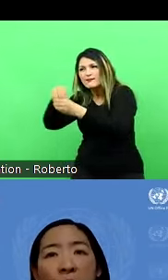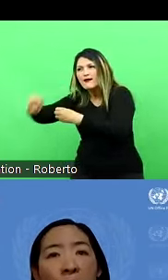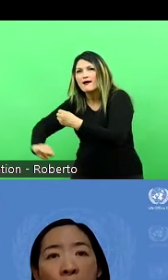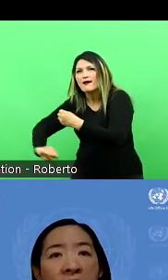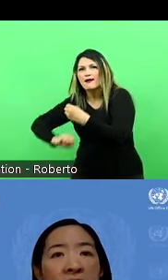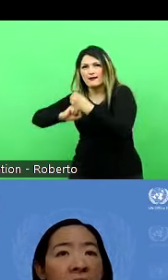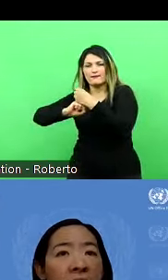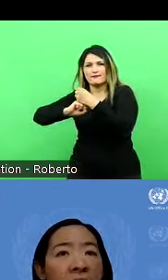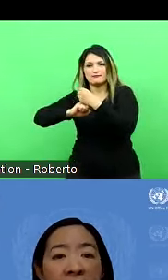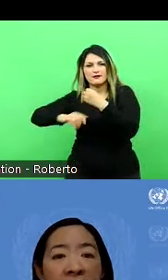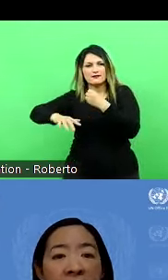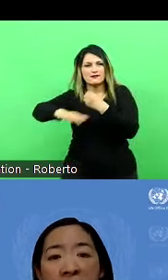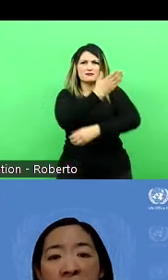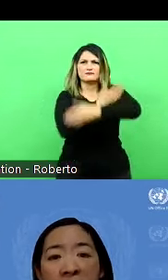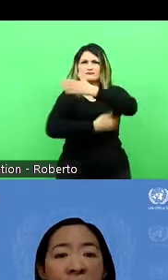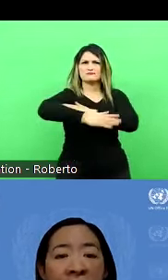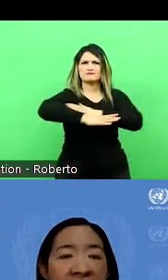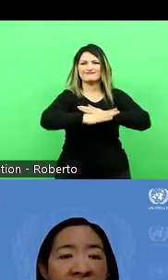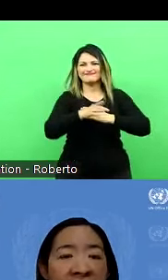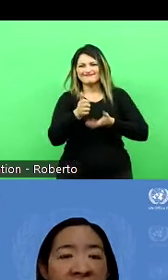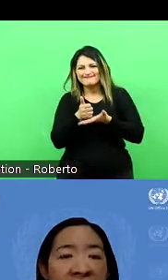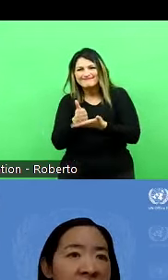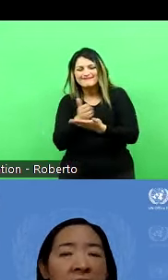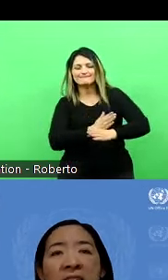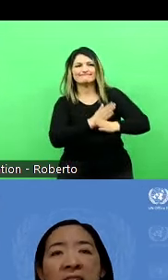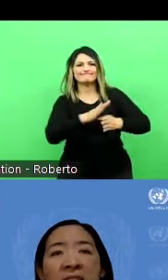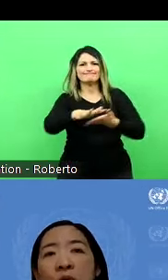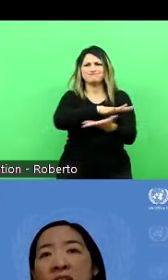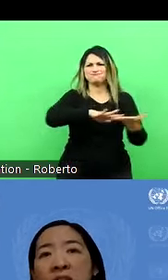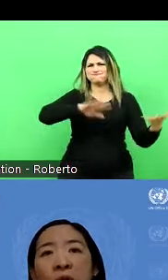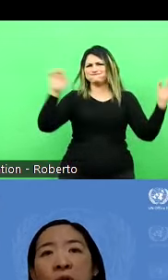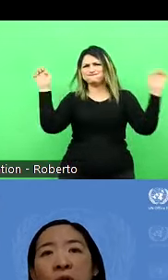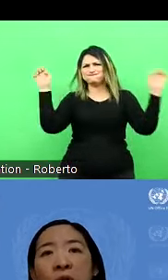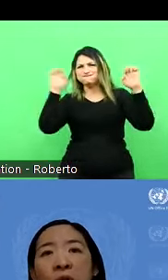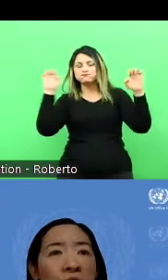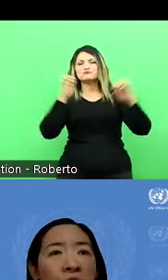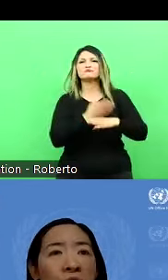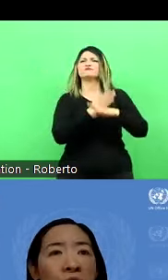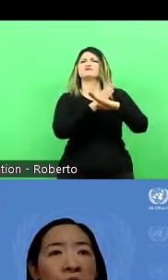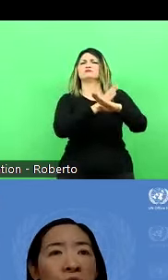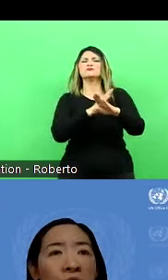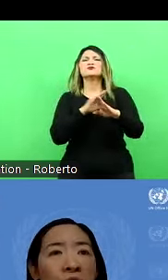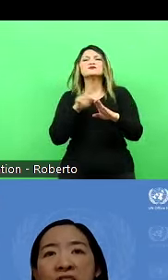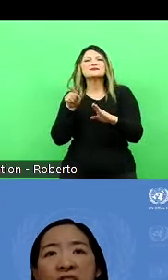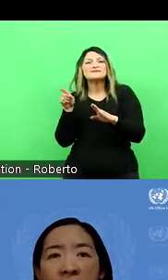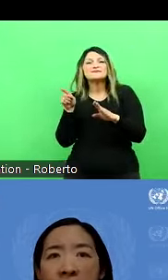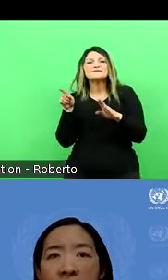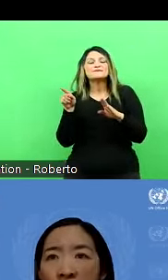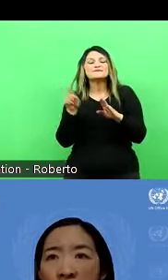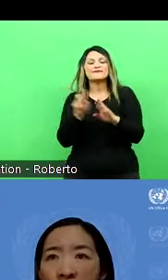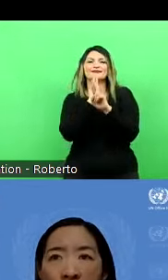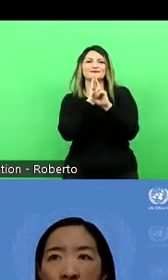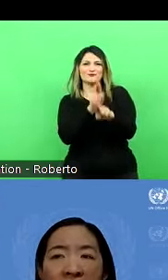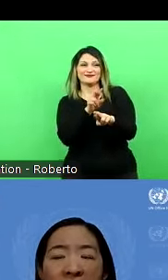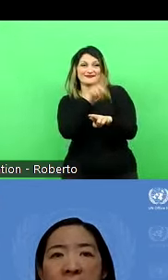have the focal points with some staffing, but maybe not enough financial resources. You can score 2 with, yes, you have sufficient